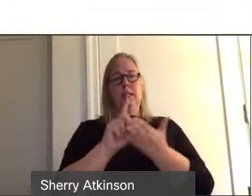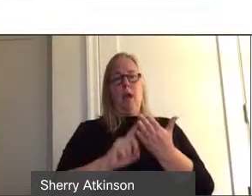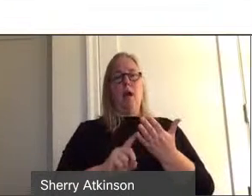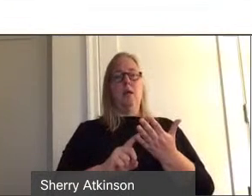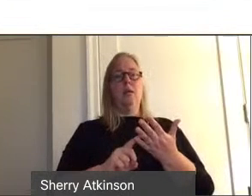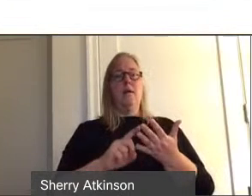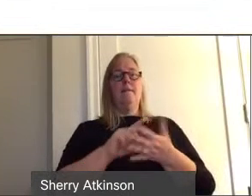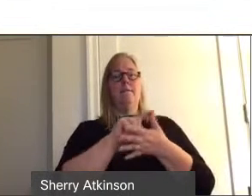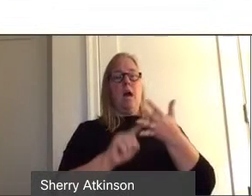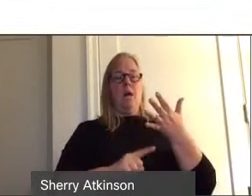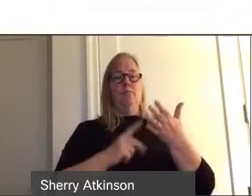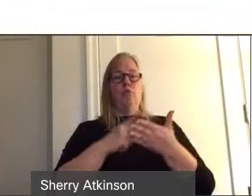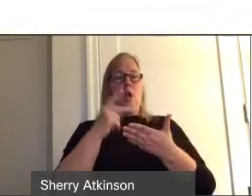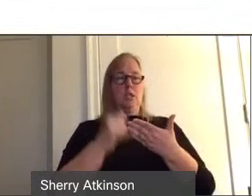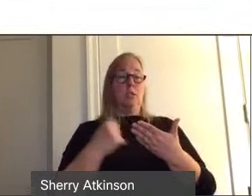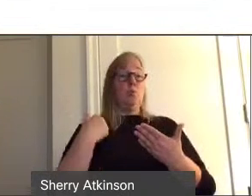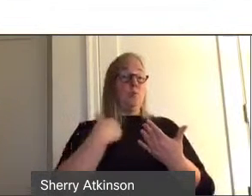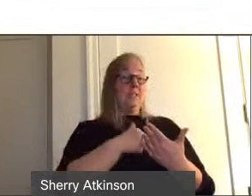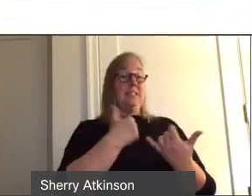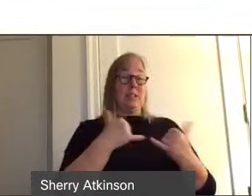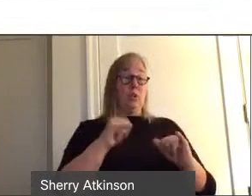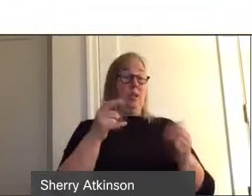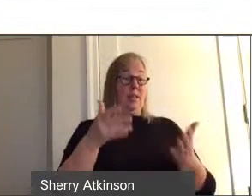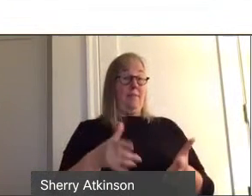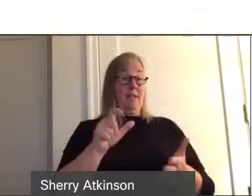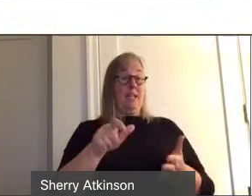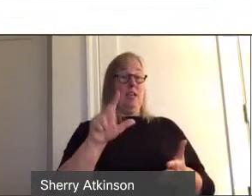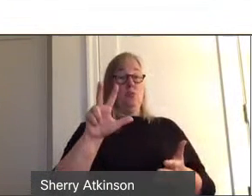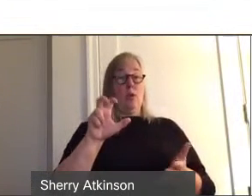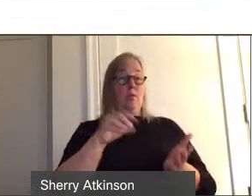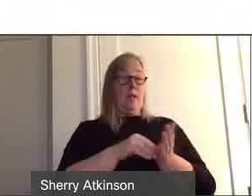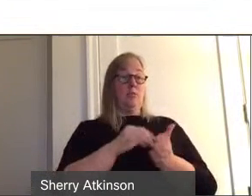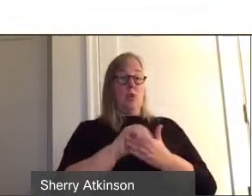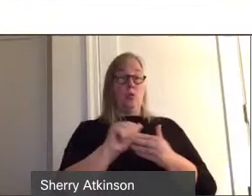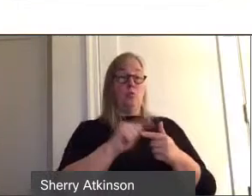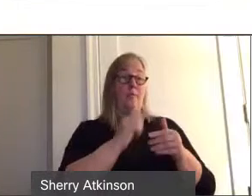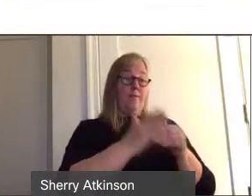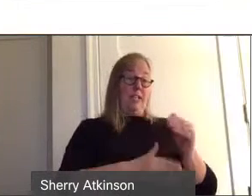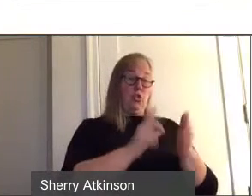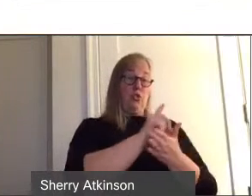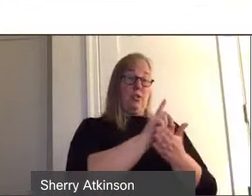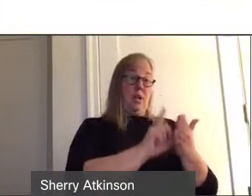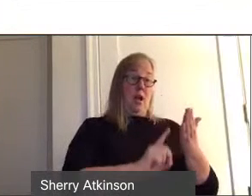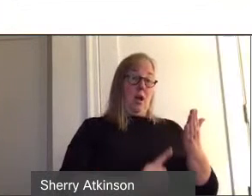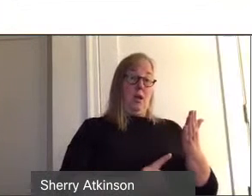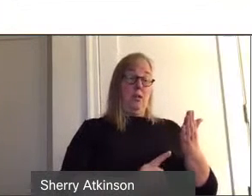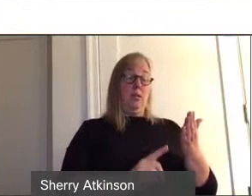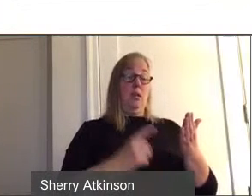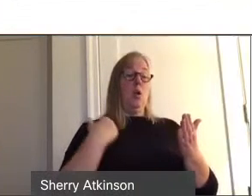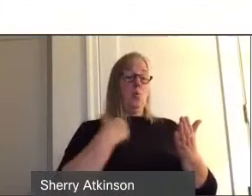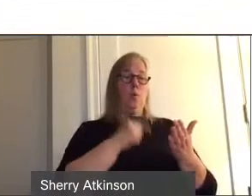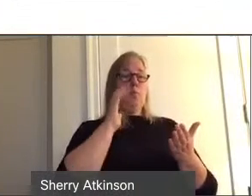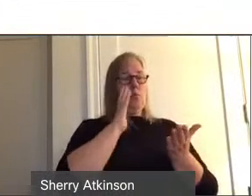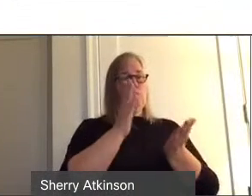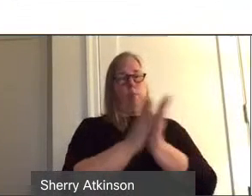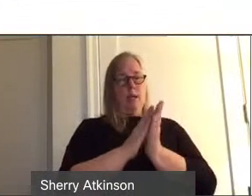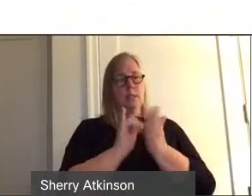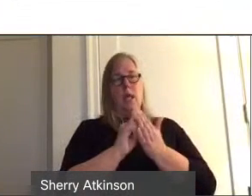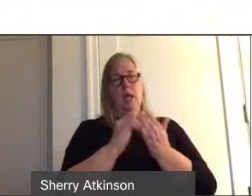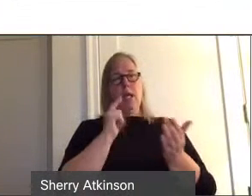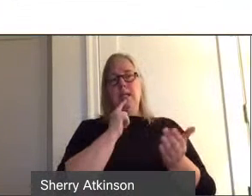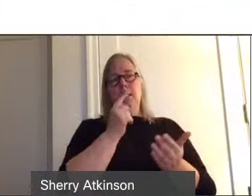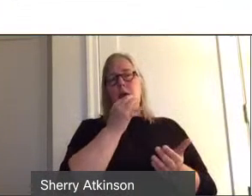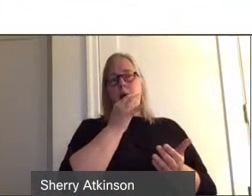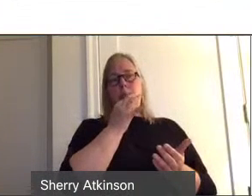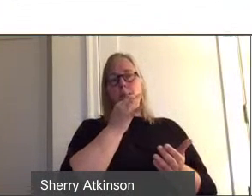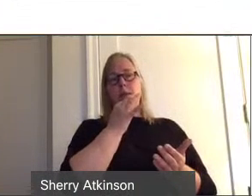still need about $300,000 to finish the design. That'll be we're going to be requesting in the upcoming year